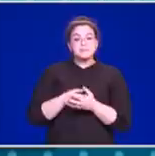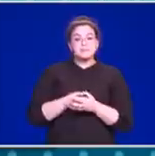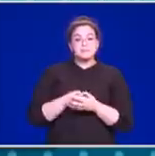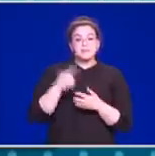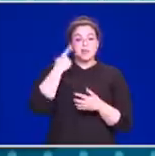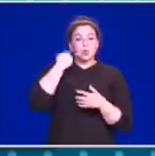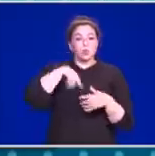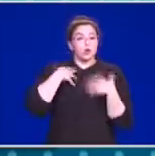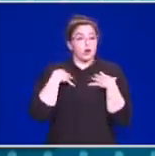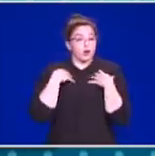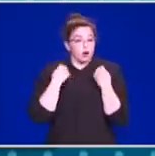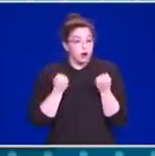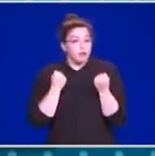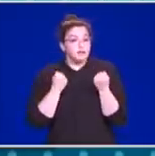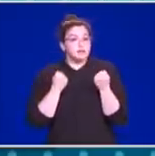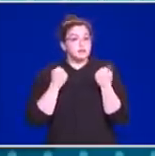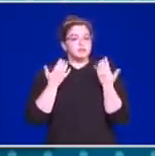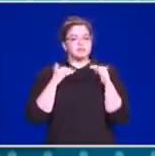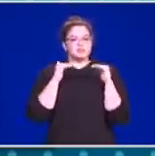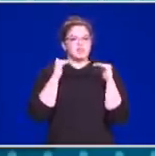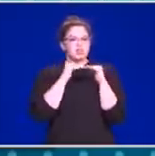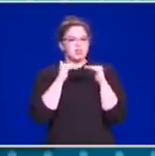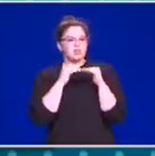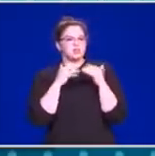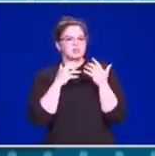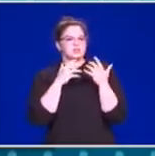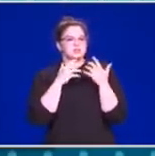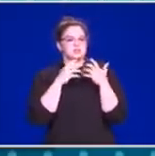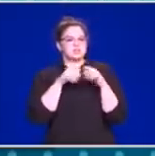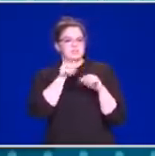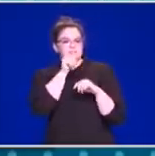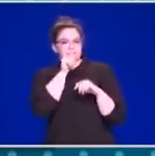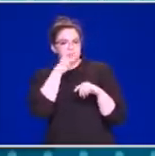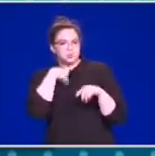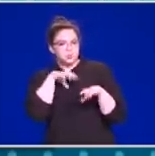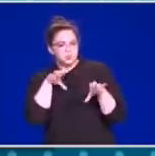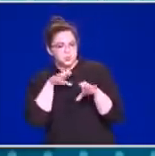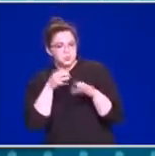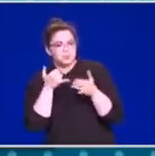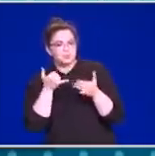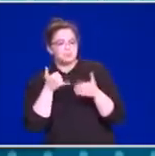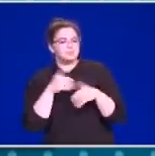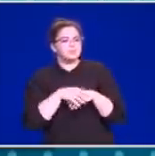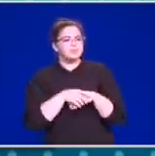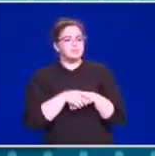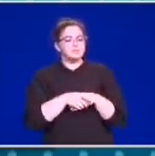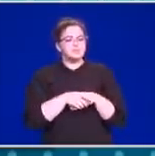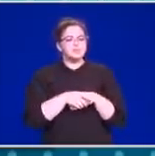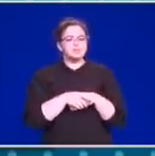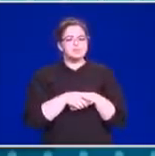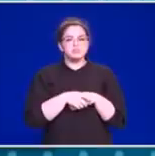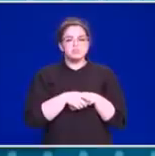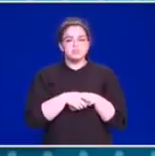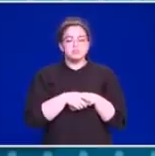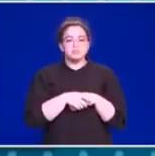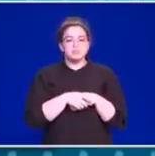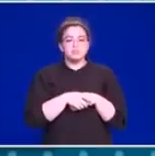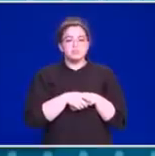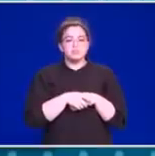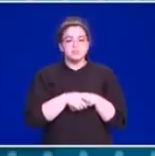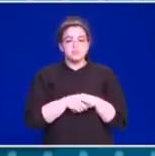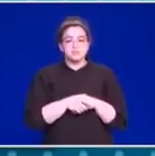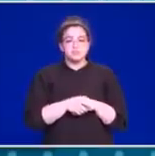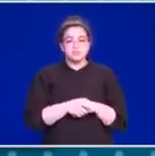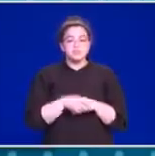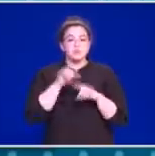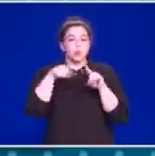are confident that at the levels of aggregation that are needed for drawing district boundaries and whatnot, that when you sum